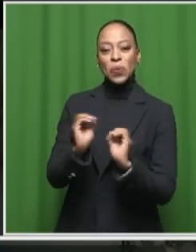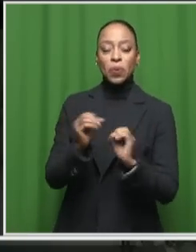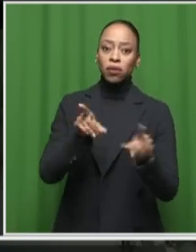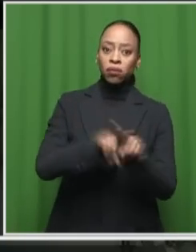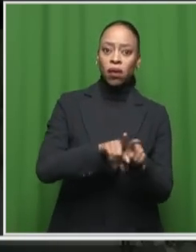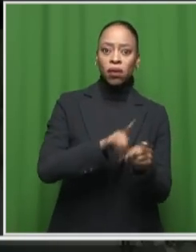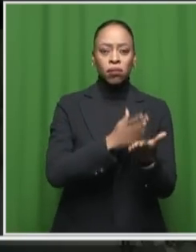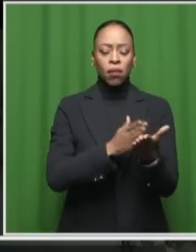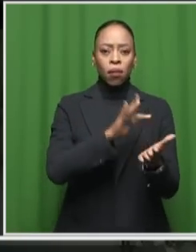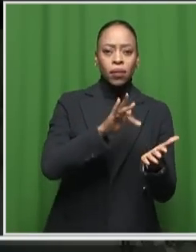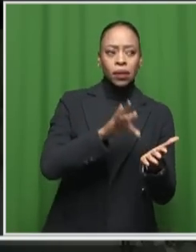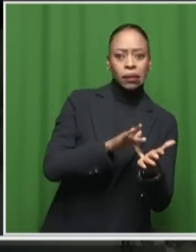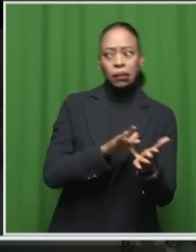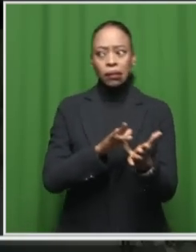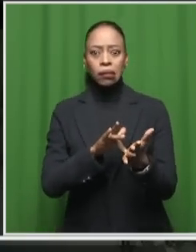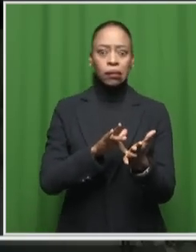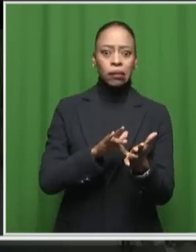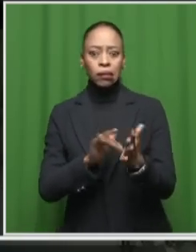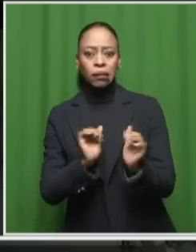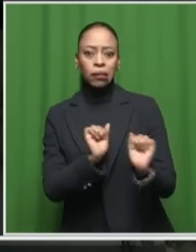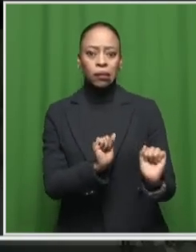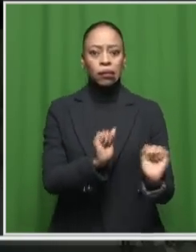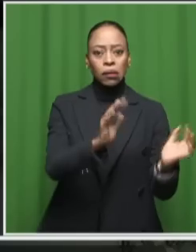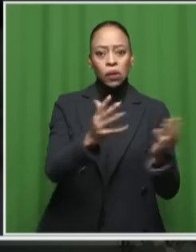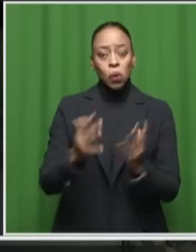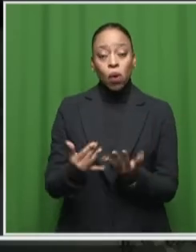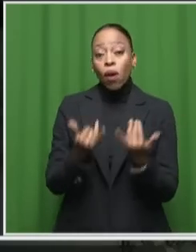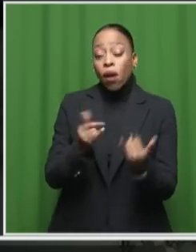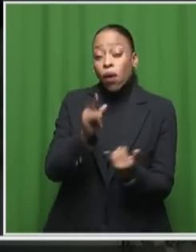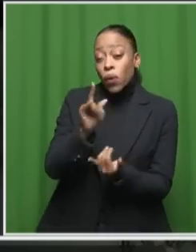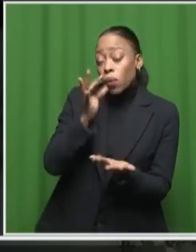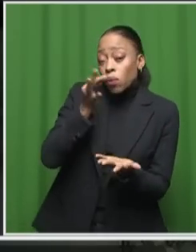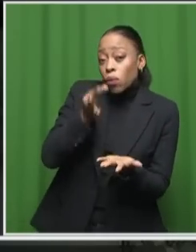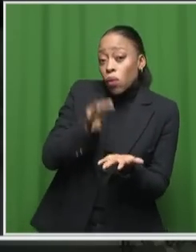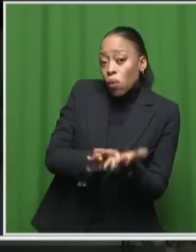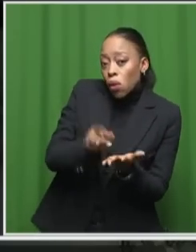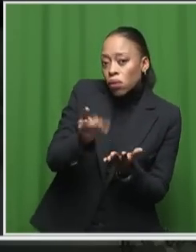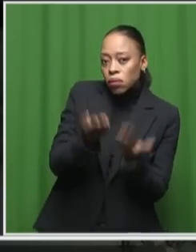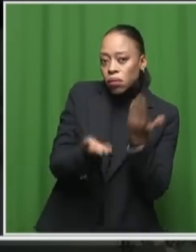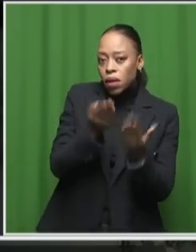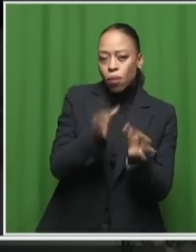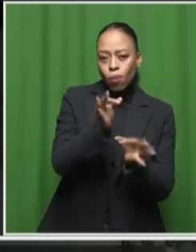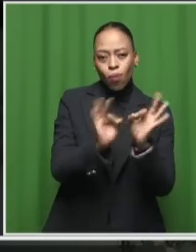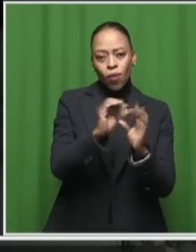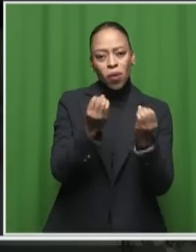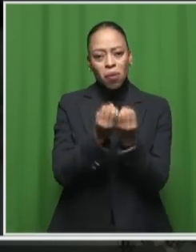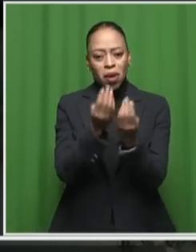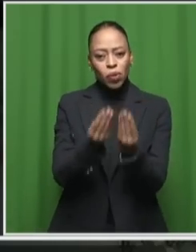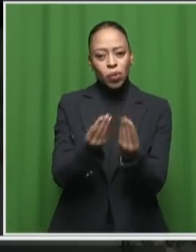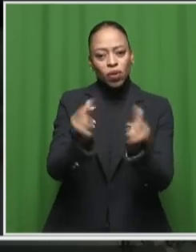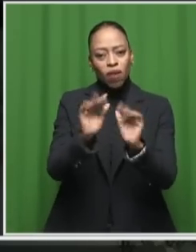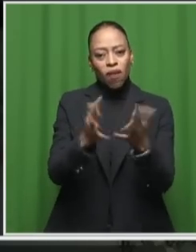very steadfastly? How would you suggest the parties go about breaching those